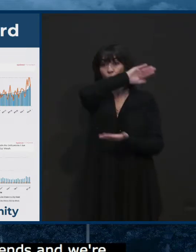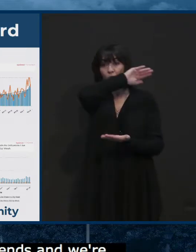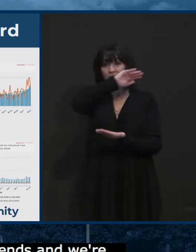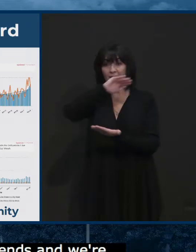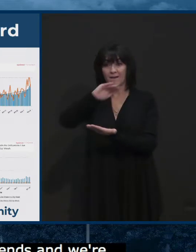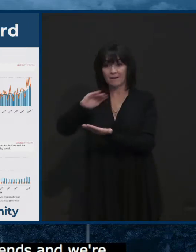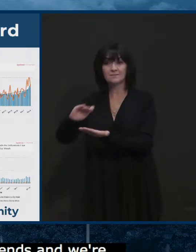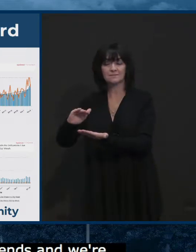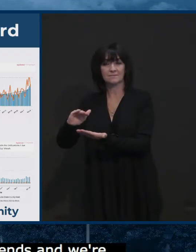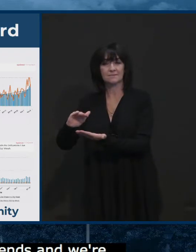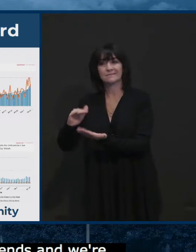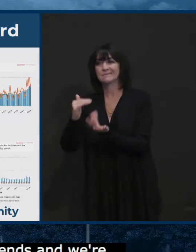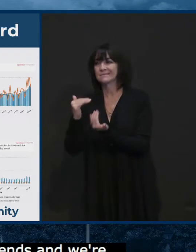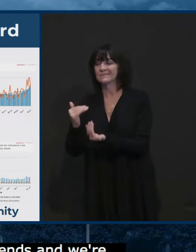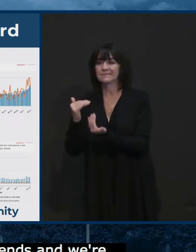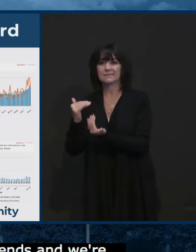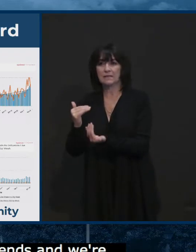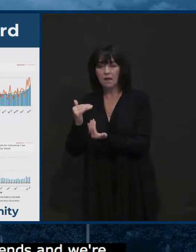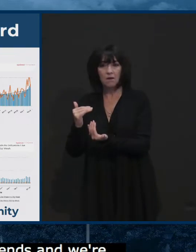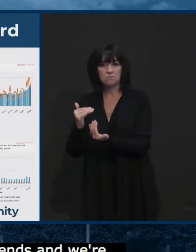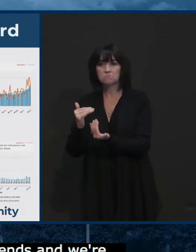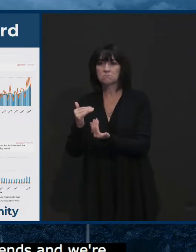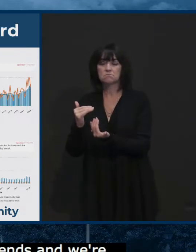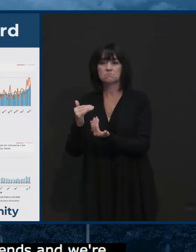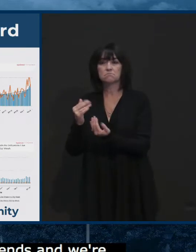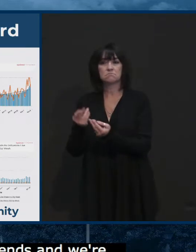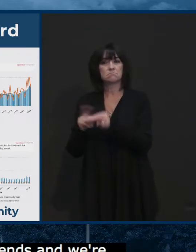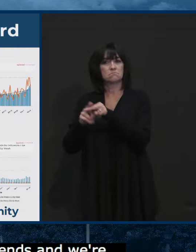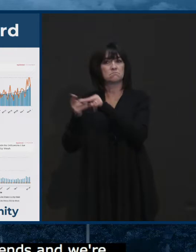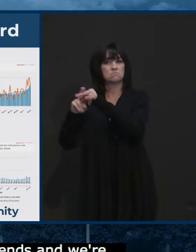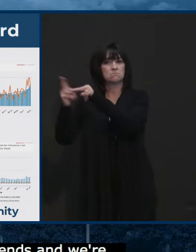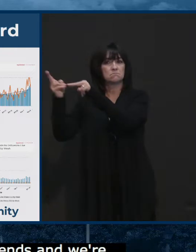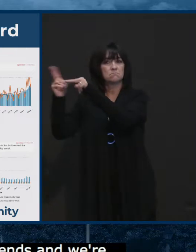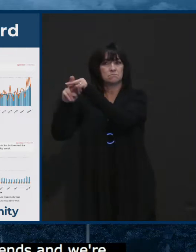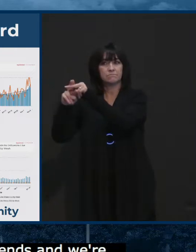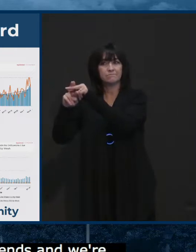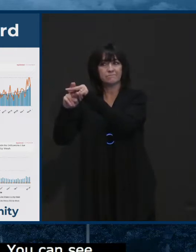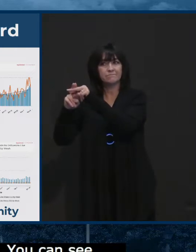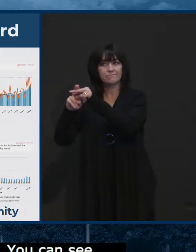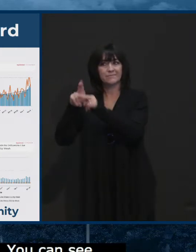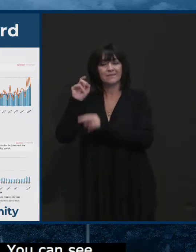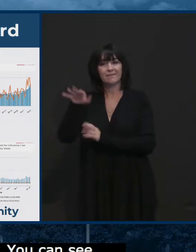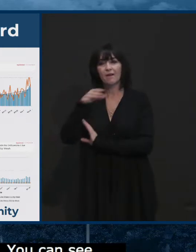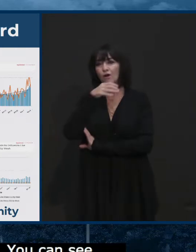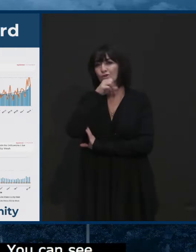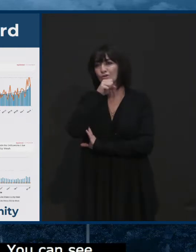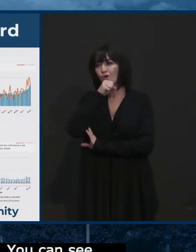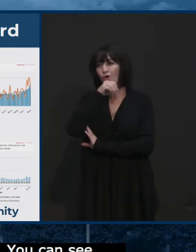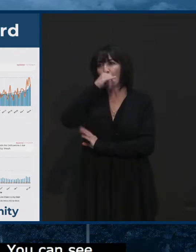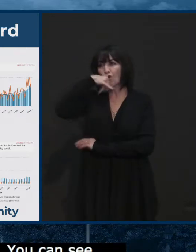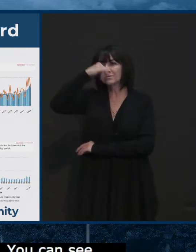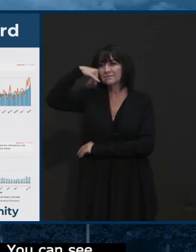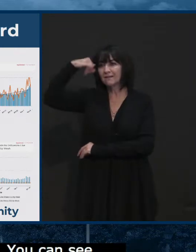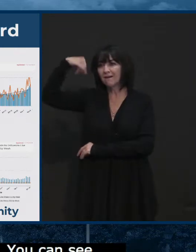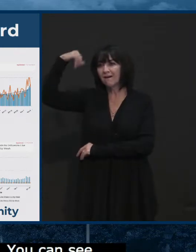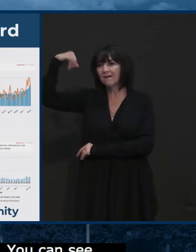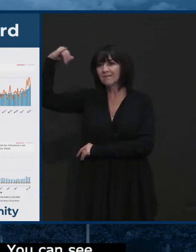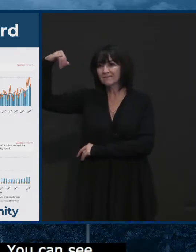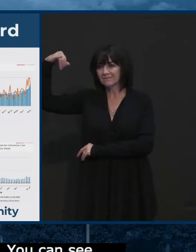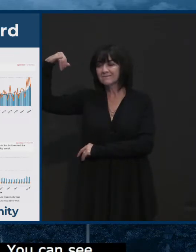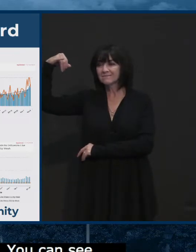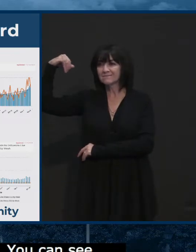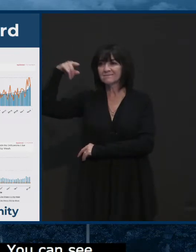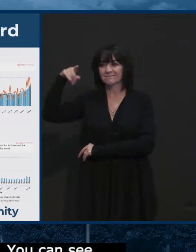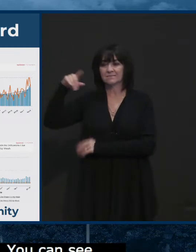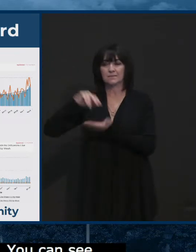right. The orange line is the day-to-day count, and the blue bars, very narrow bars